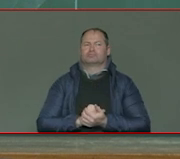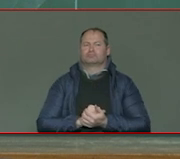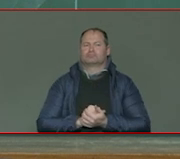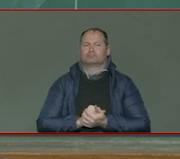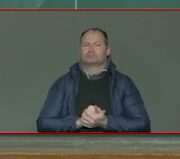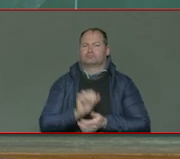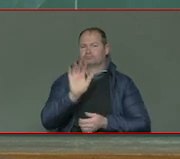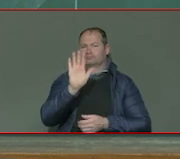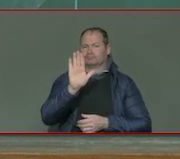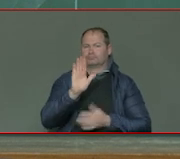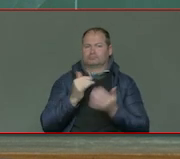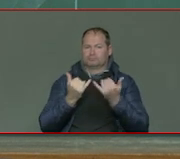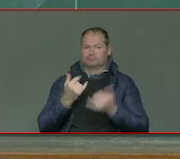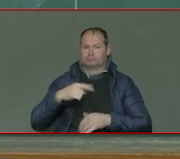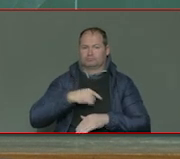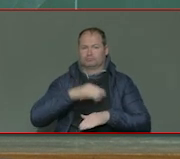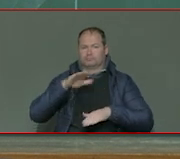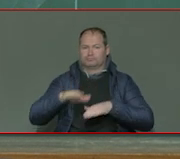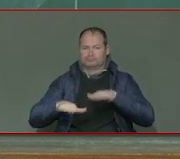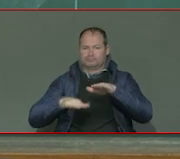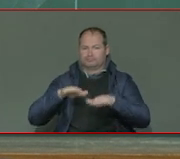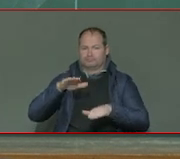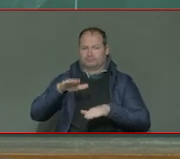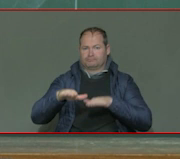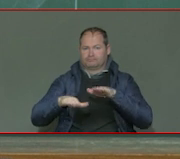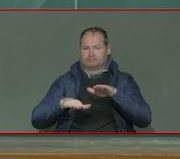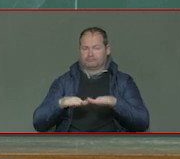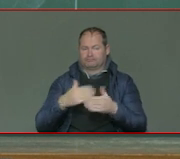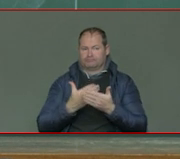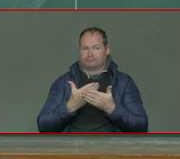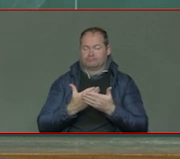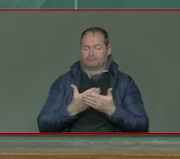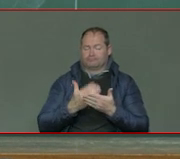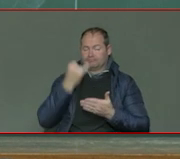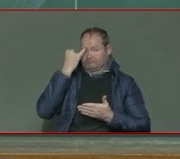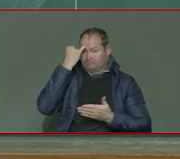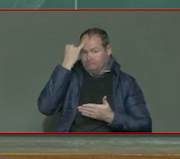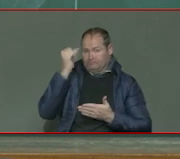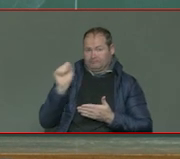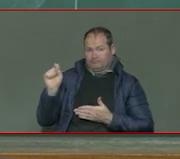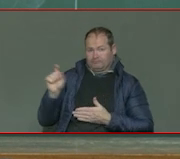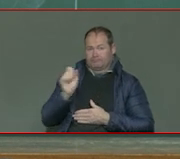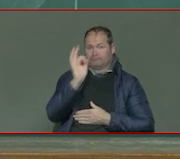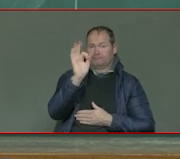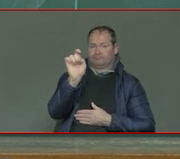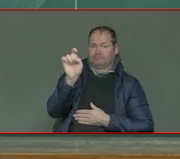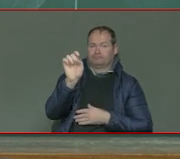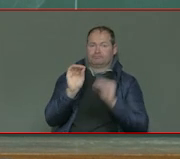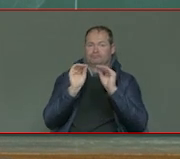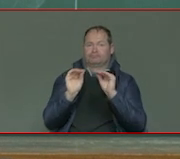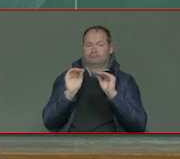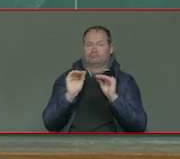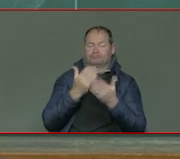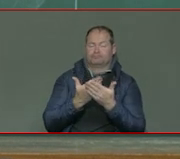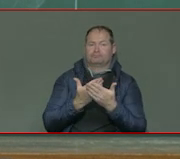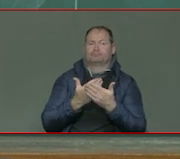there, we're taking it step by step. Let us just reinforce this concept in terms of fx, and then we can look at the